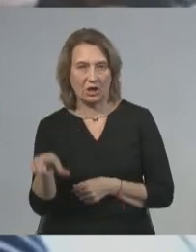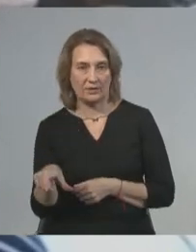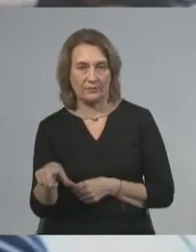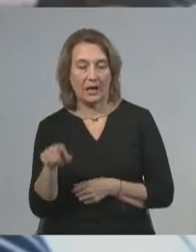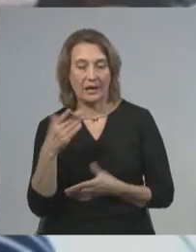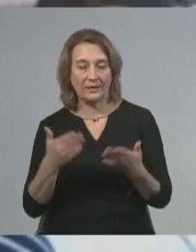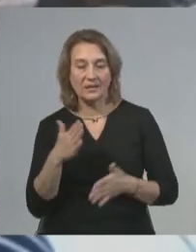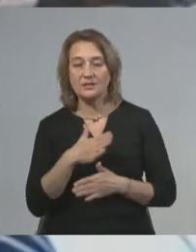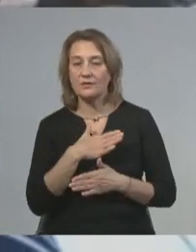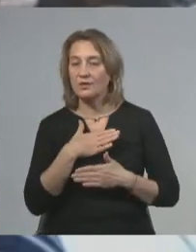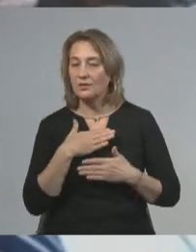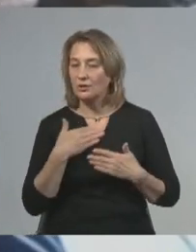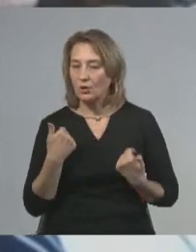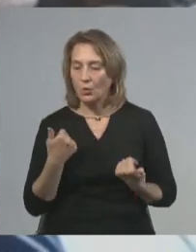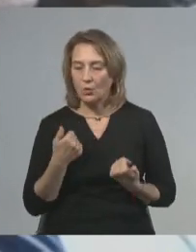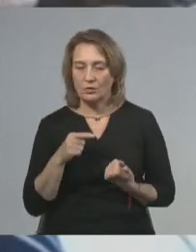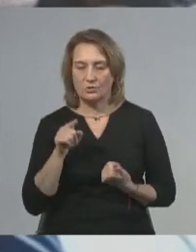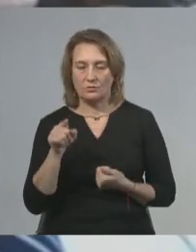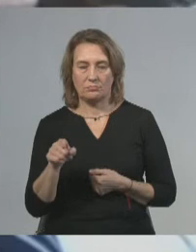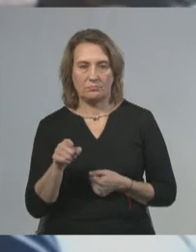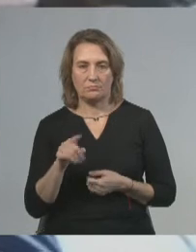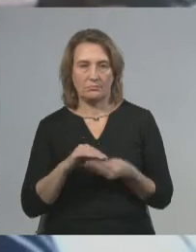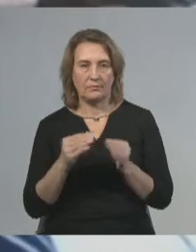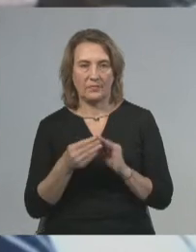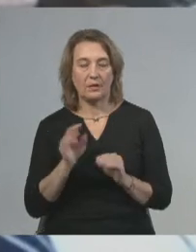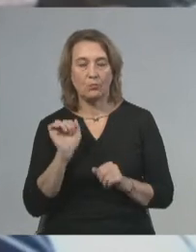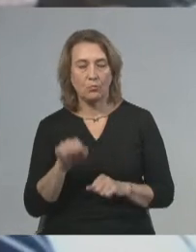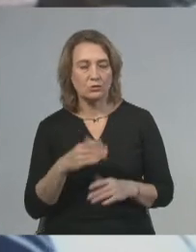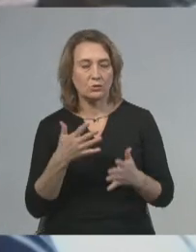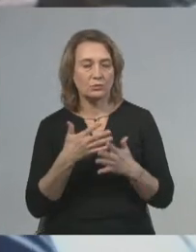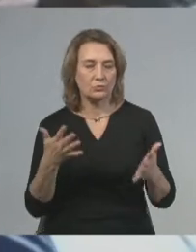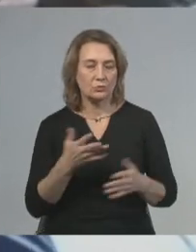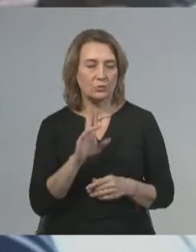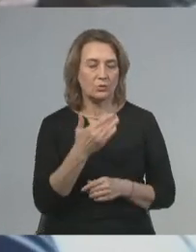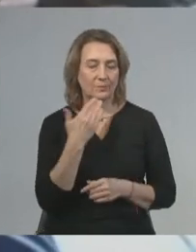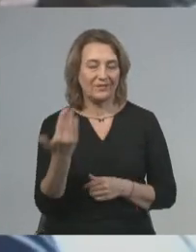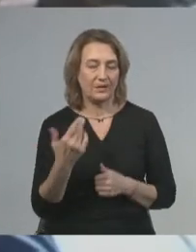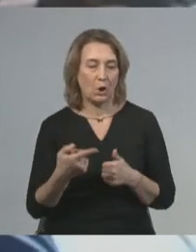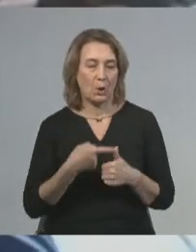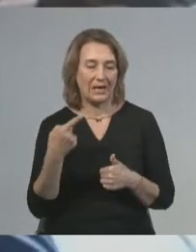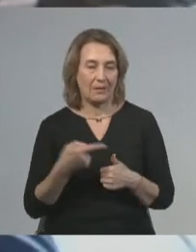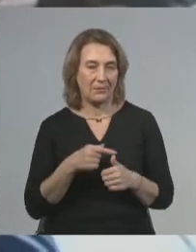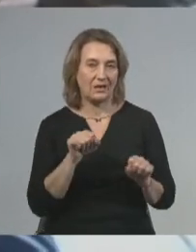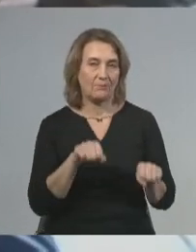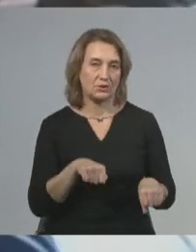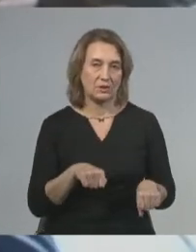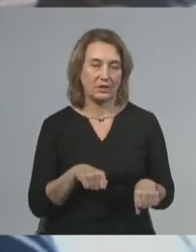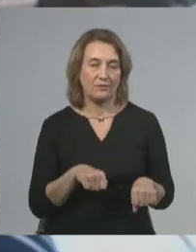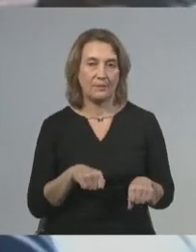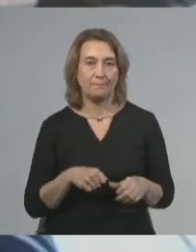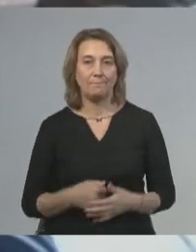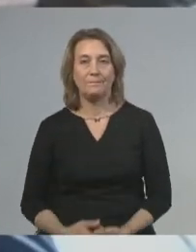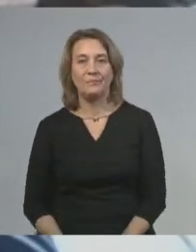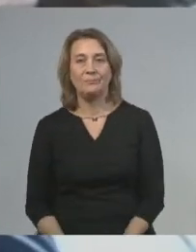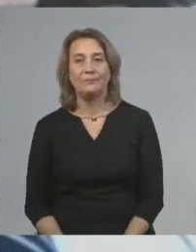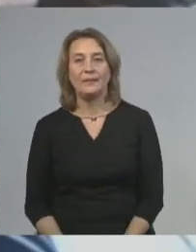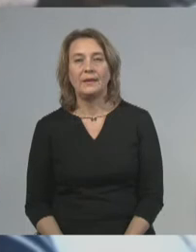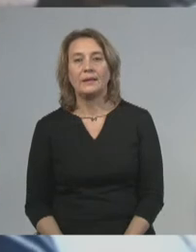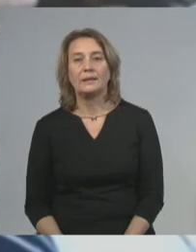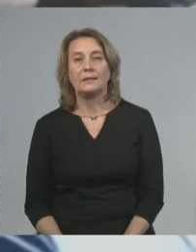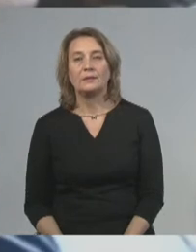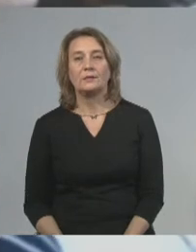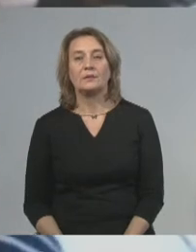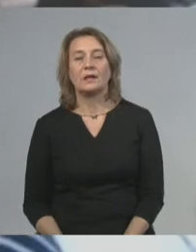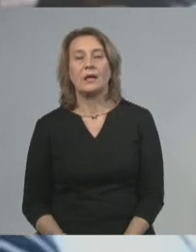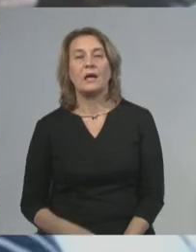somebody else who is talking in her uh on her behalf uh um uh i would say that there is enough of